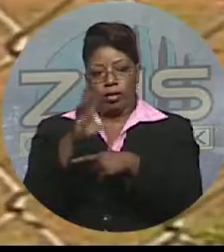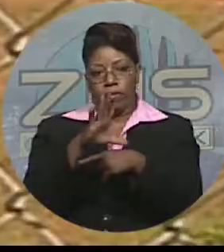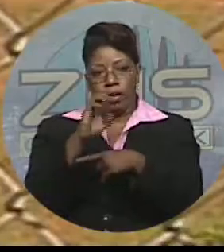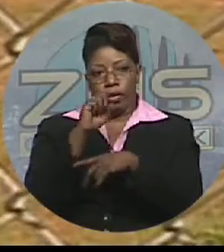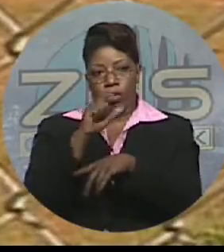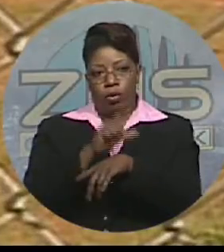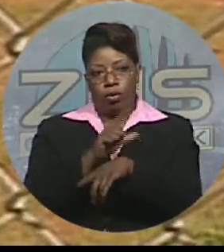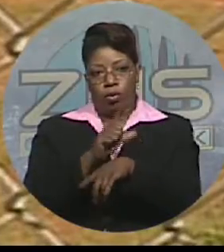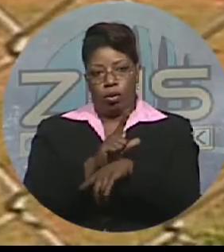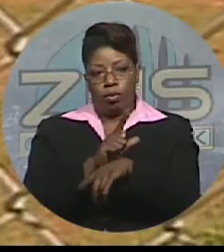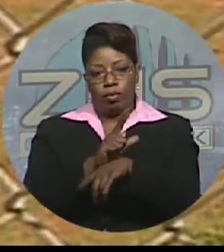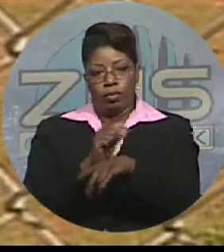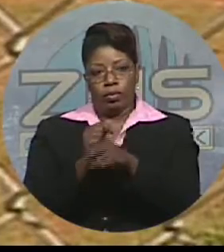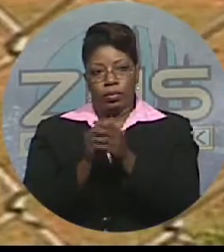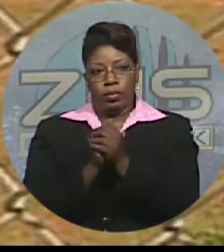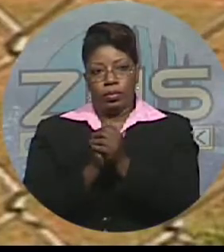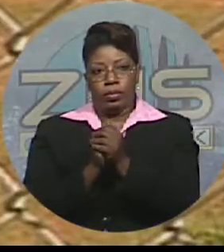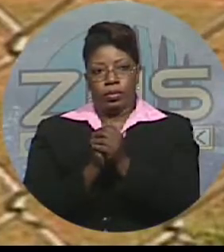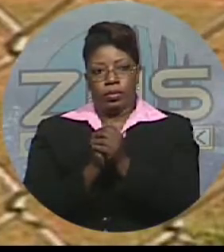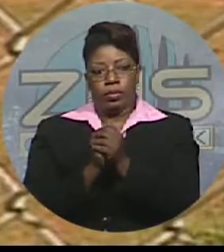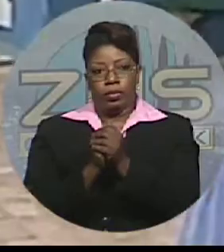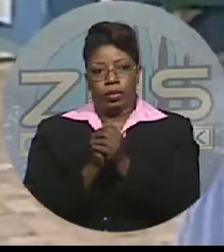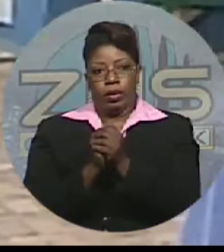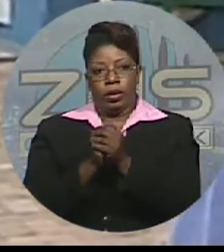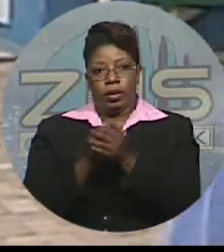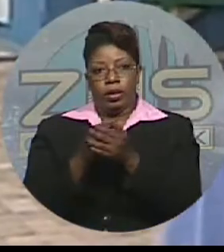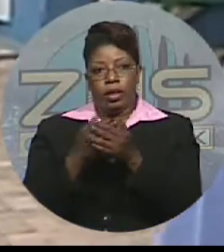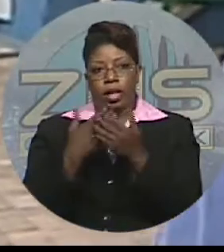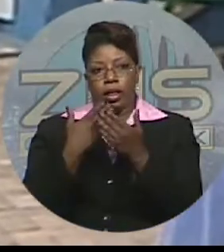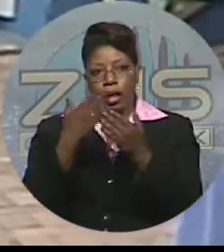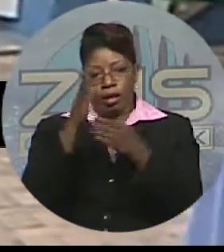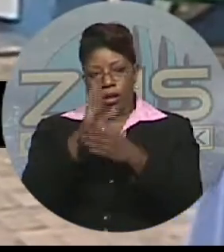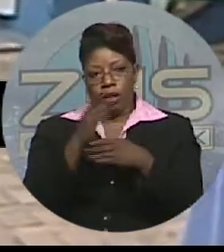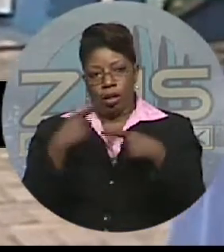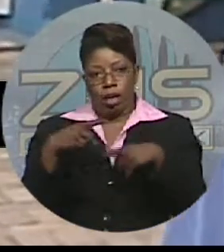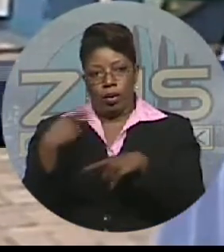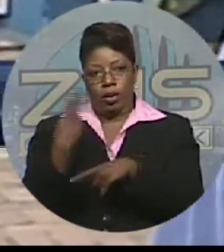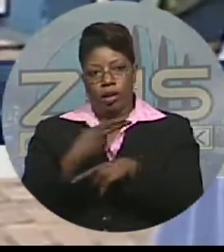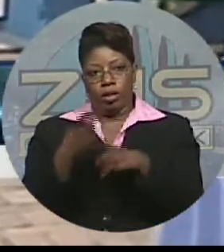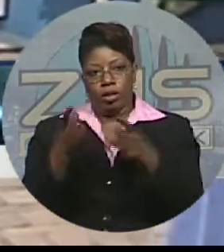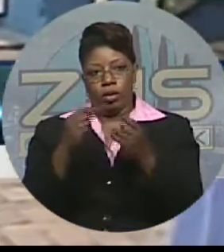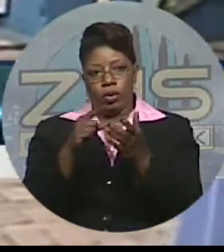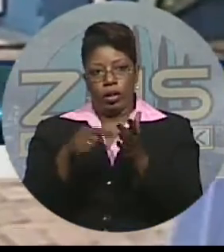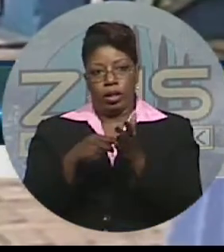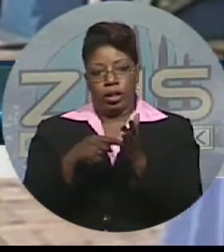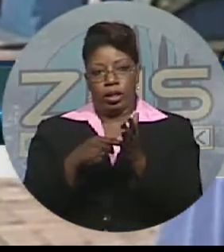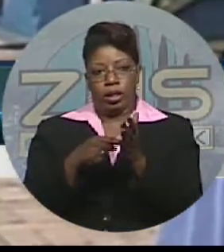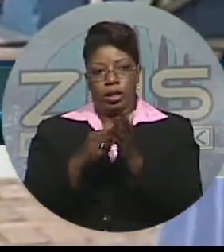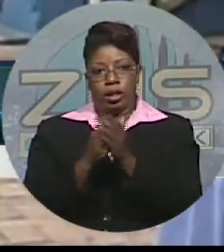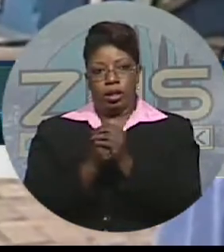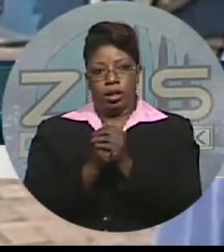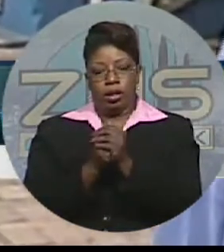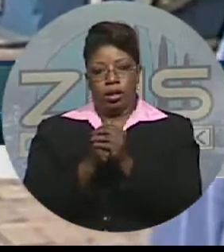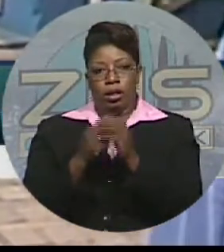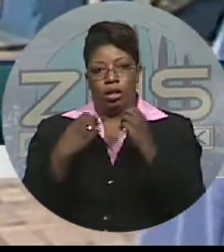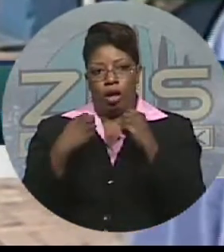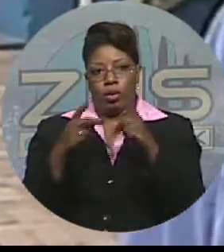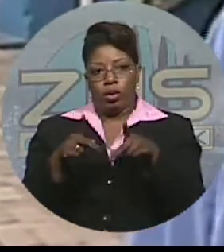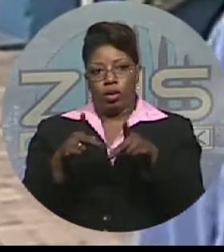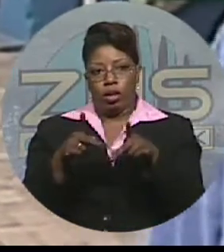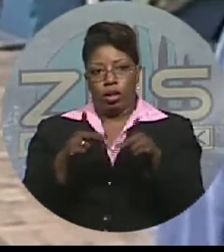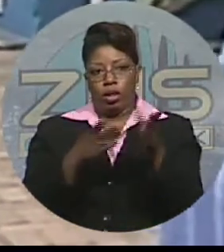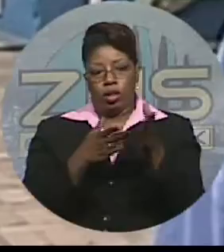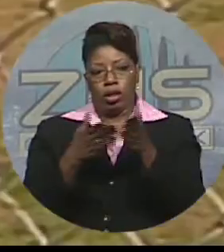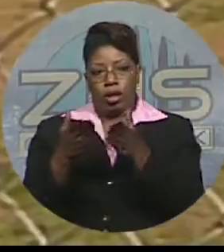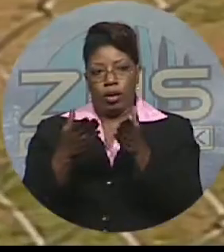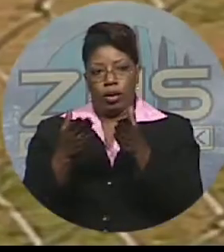Eleuthera. Big Nigel Buhu. Well, thank God for allowing us to do this, you know, giving us the opportunity to carry a